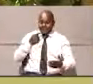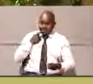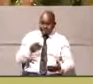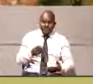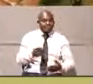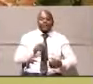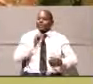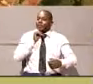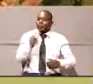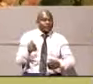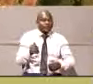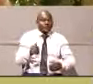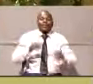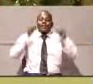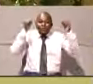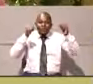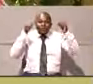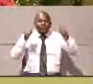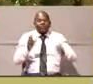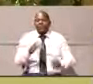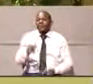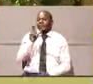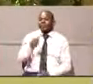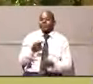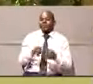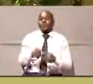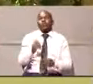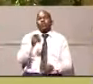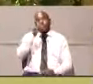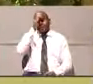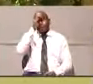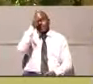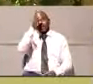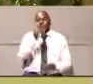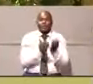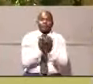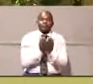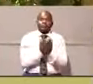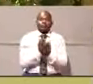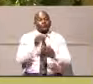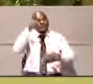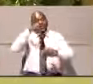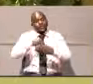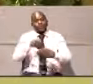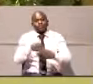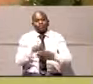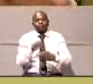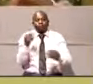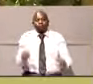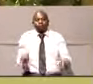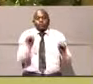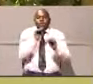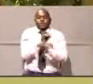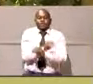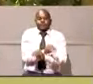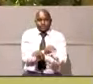don't campaign to anyone, but I want my God, whom I am serving, to elect the one who will replace